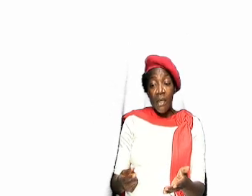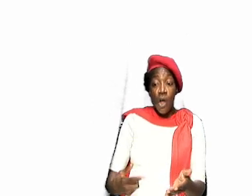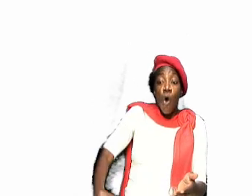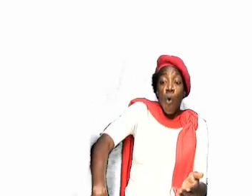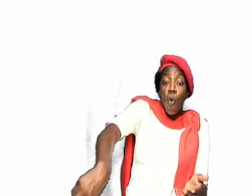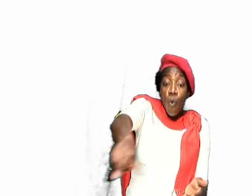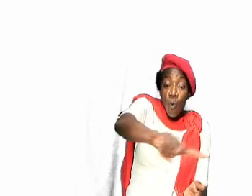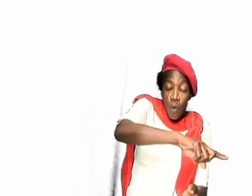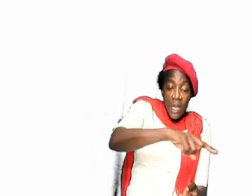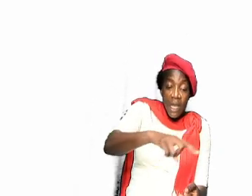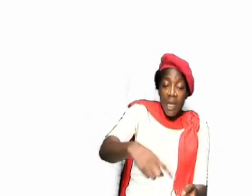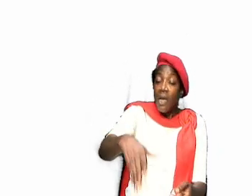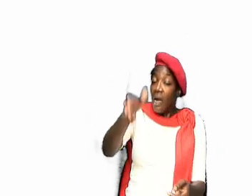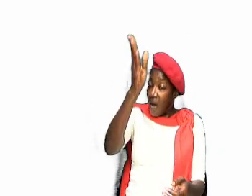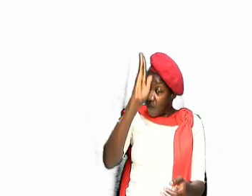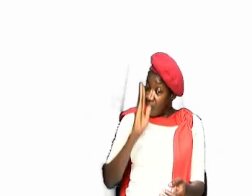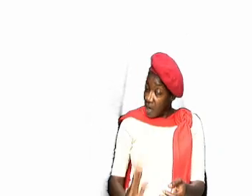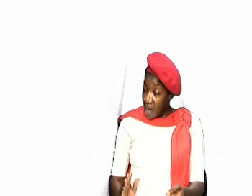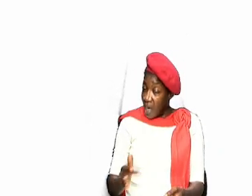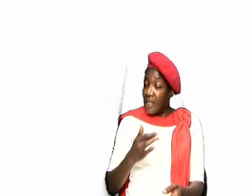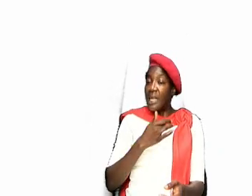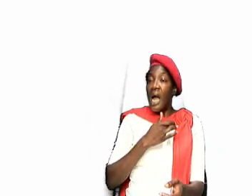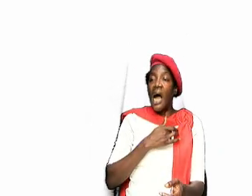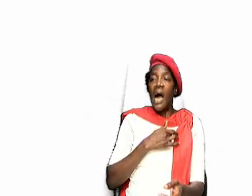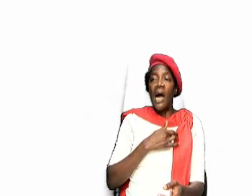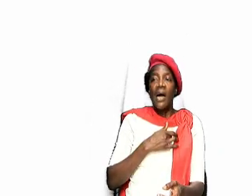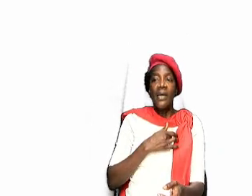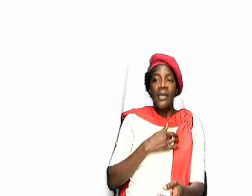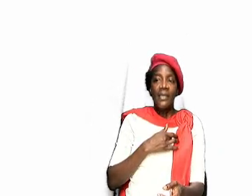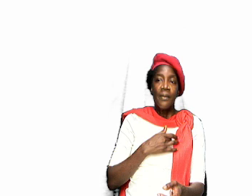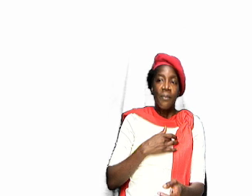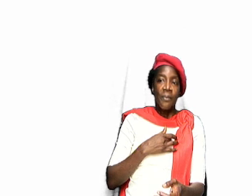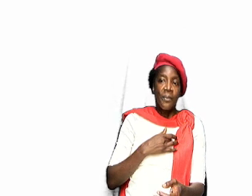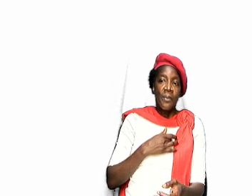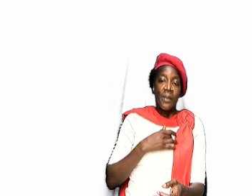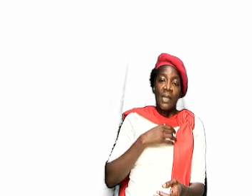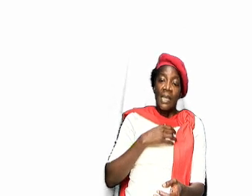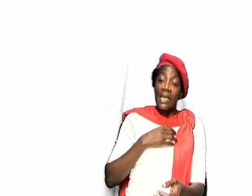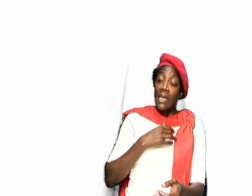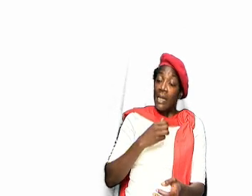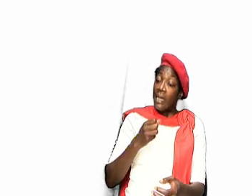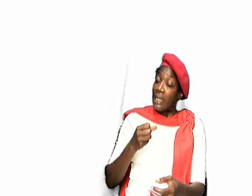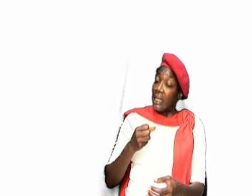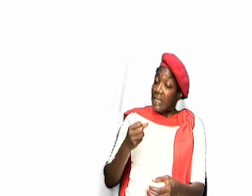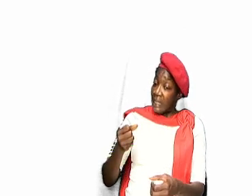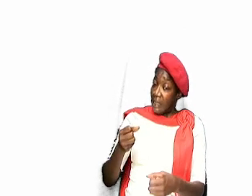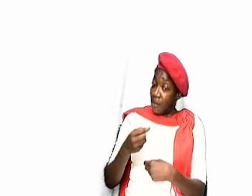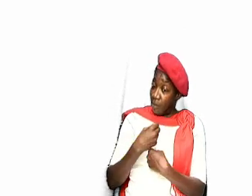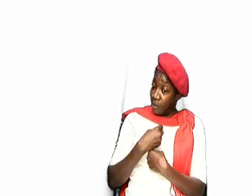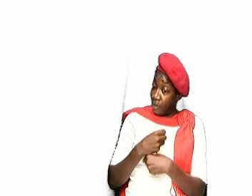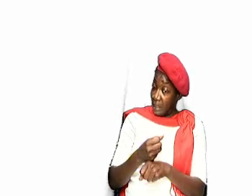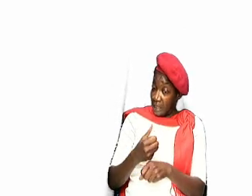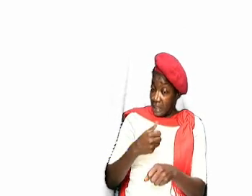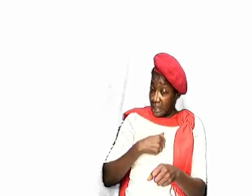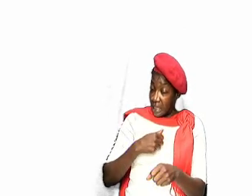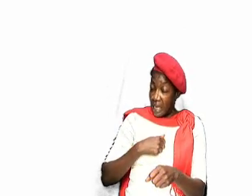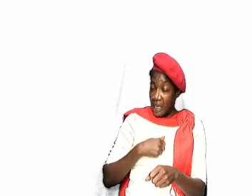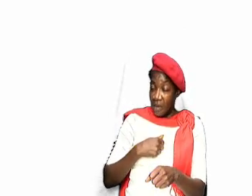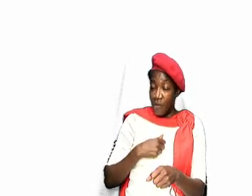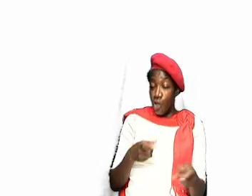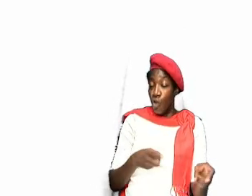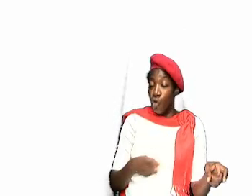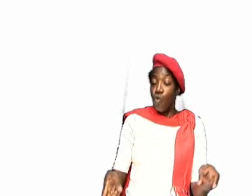God's own heart, then we should set ourselves to do the will of God. How do we know the will of God? It is